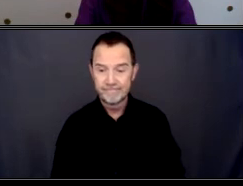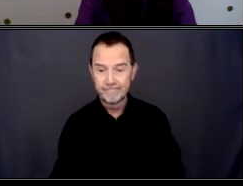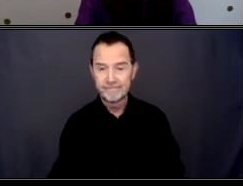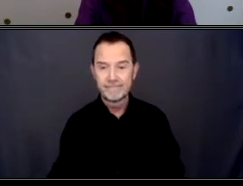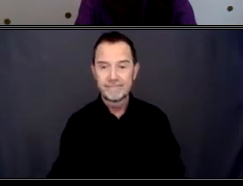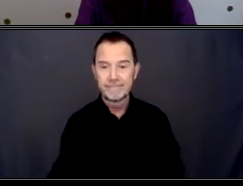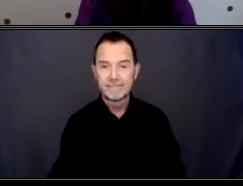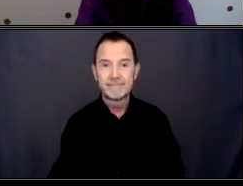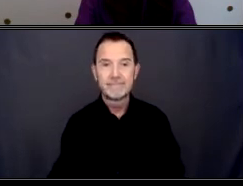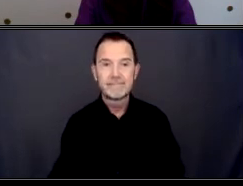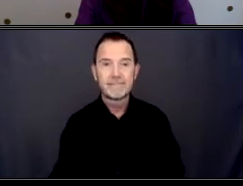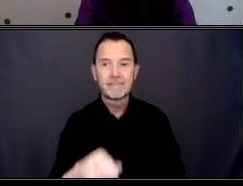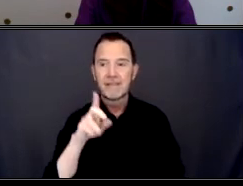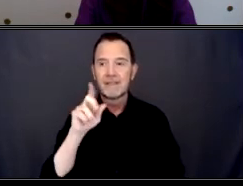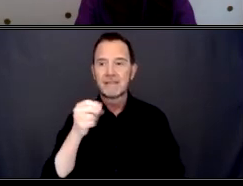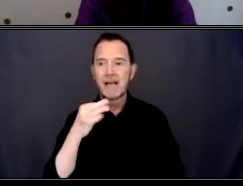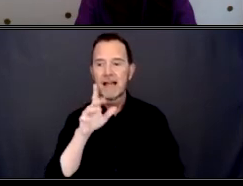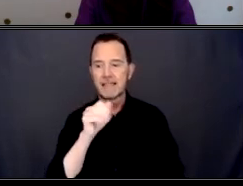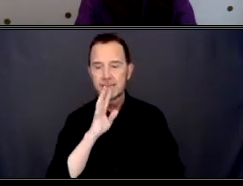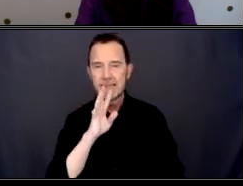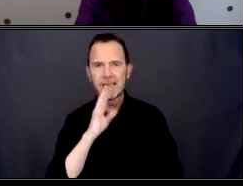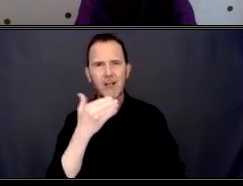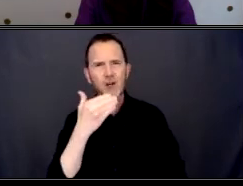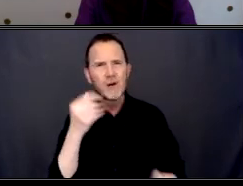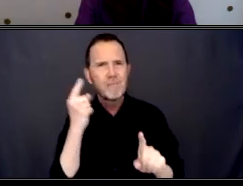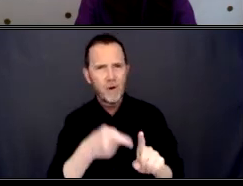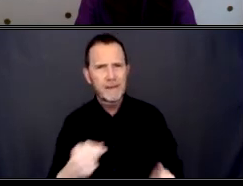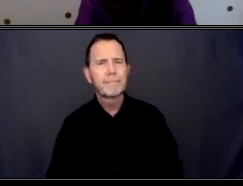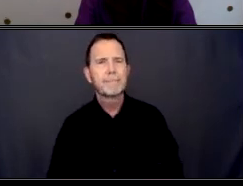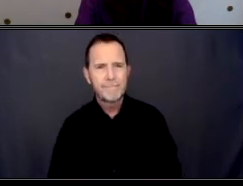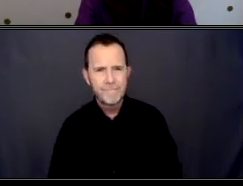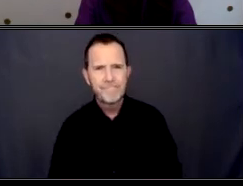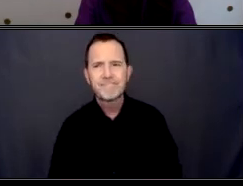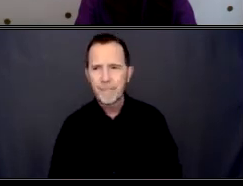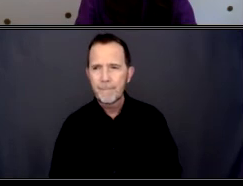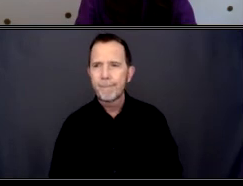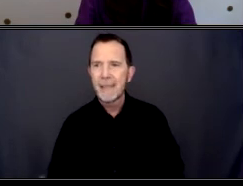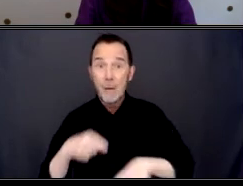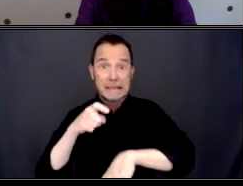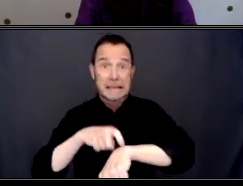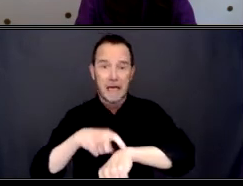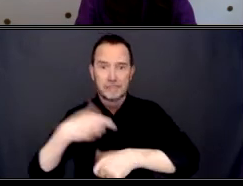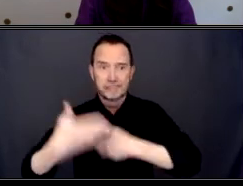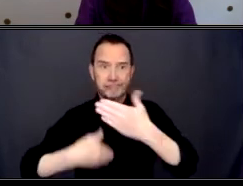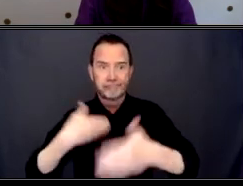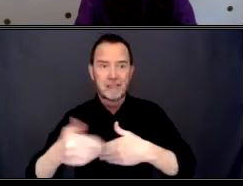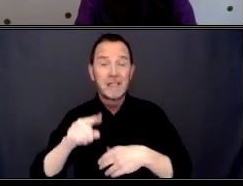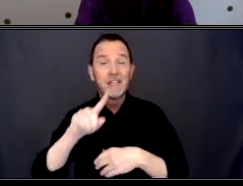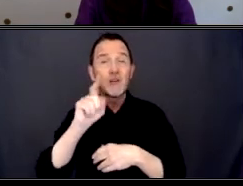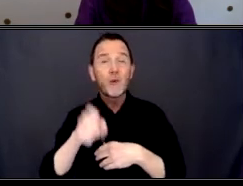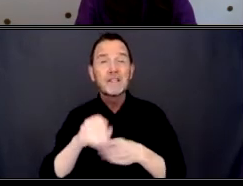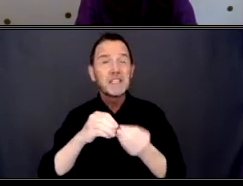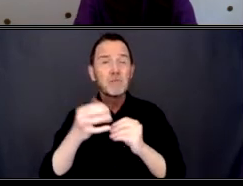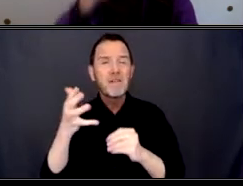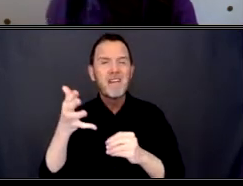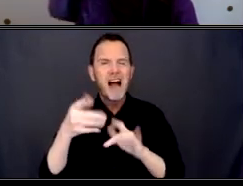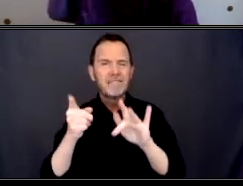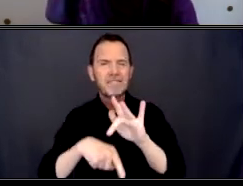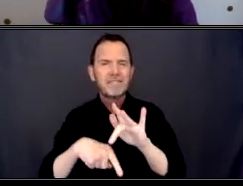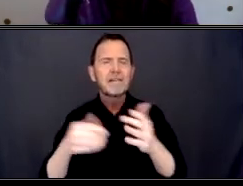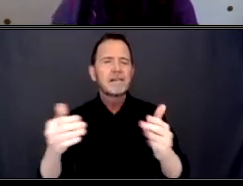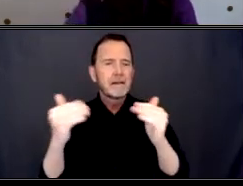Good point. I'm going to move us, because of time, I'm going to skip question 5, Fatima, and move on to question 6, because